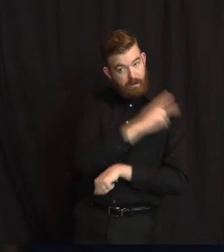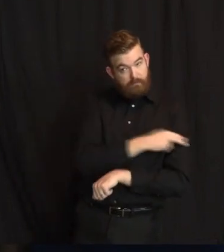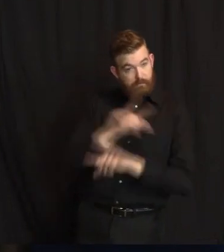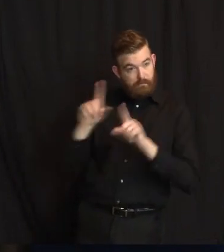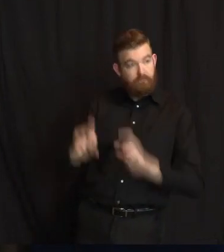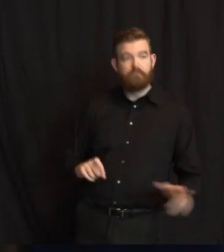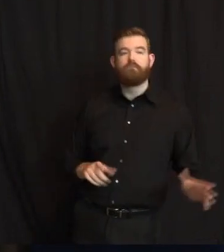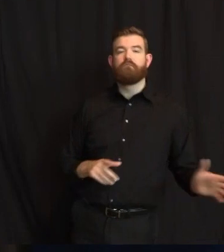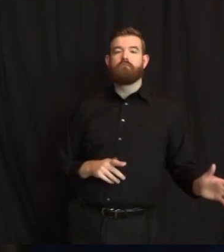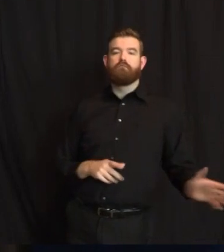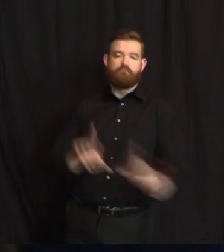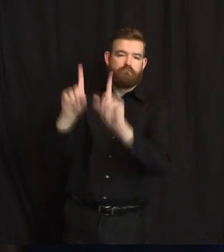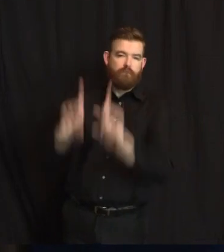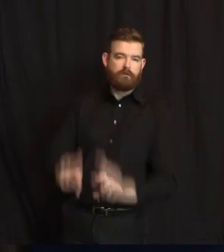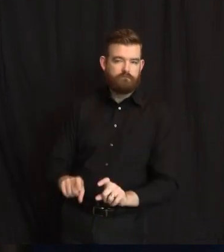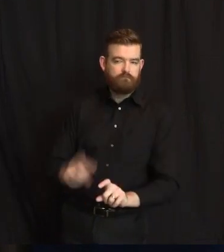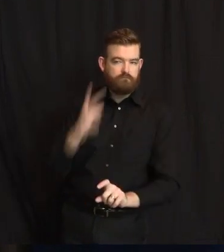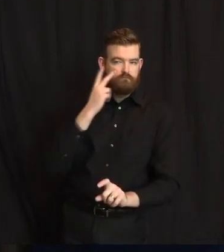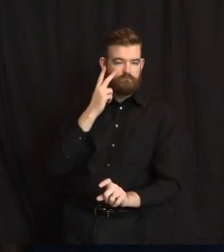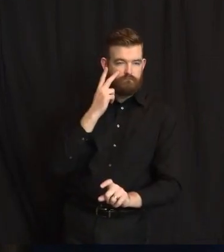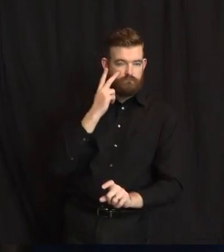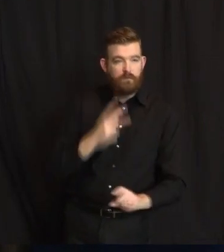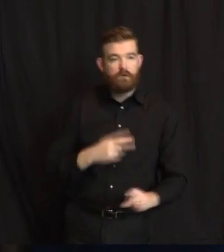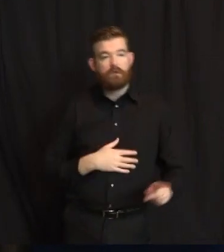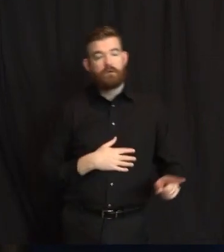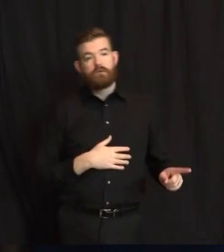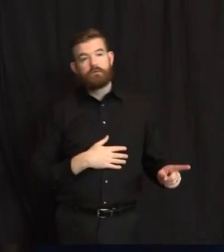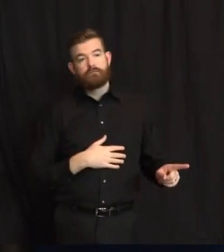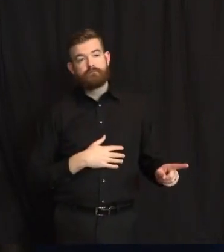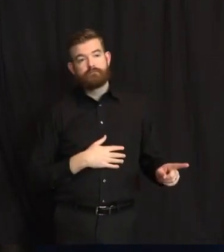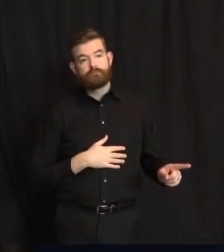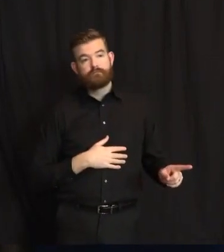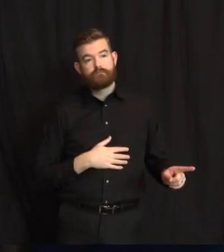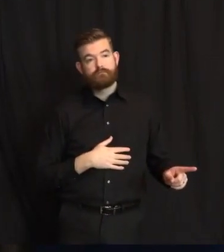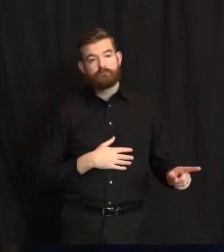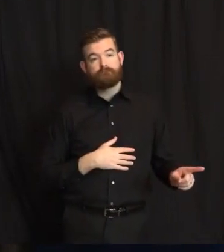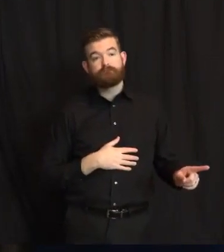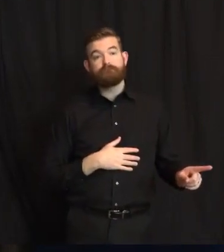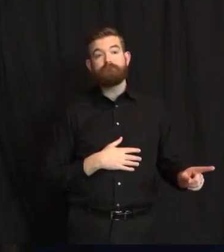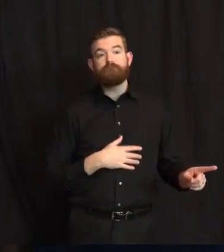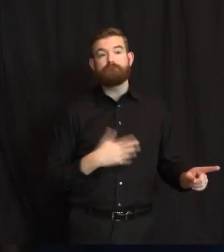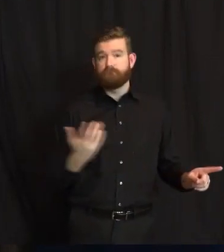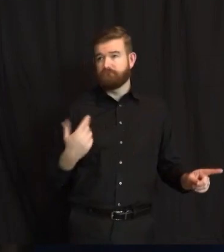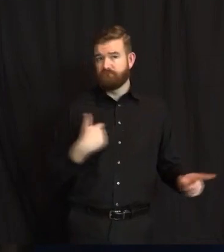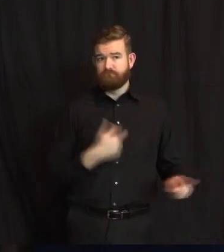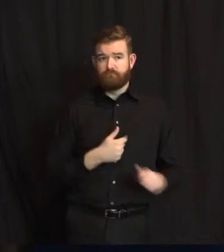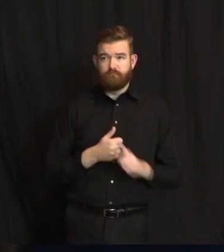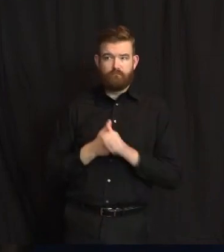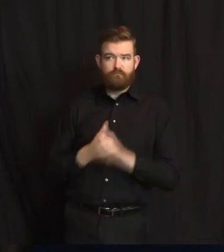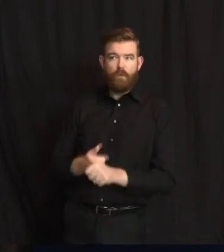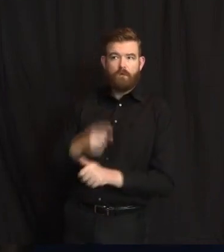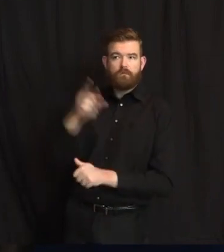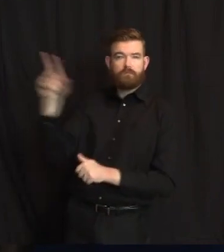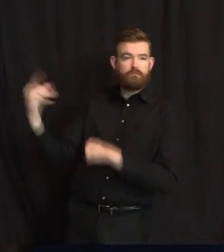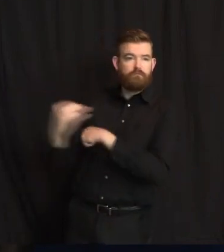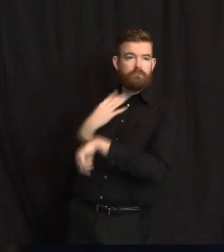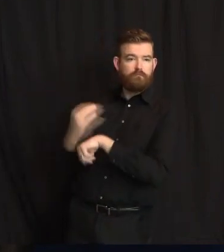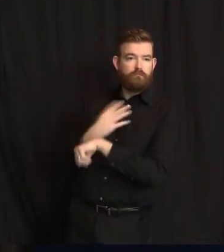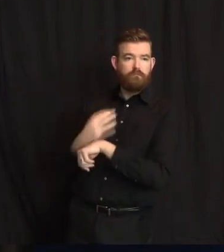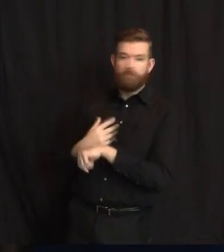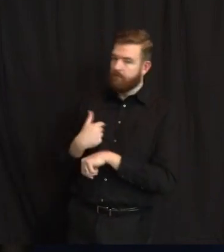believe that right now we are following prudent medical guidance, and we will continue to do so as we manage this crisis.